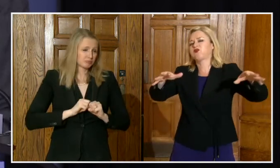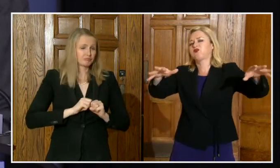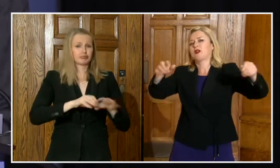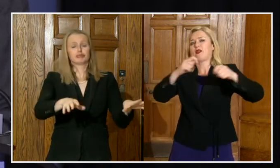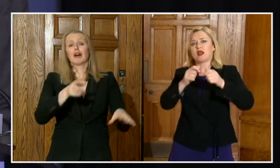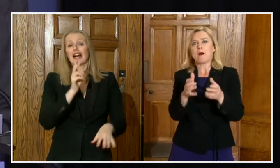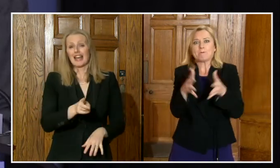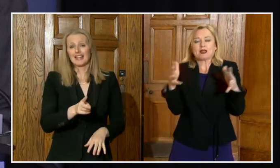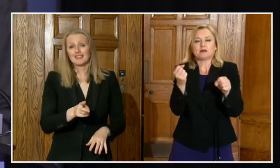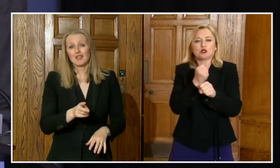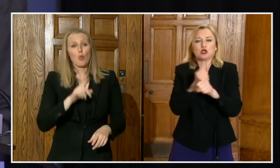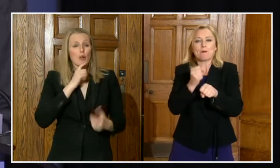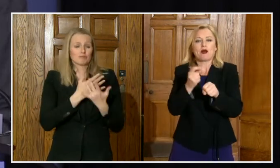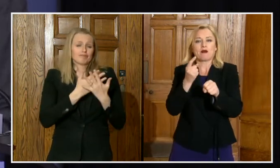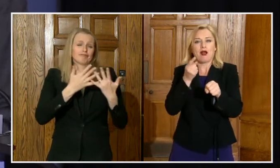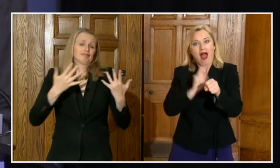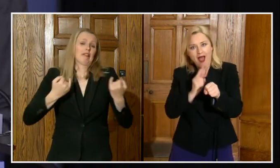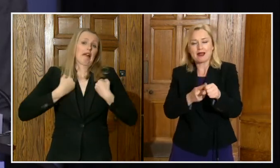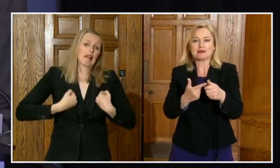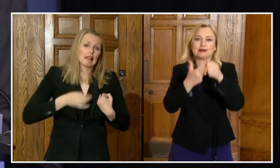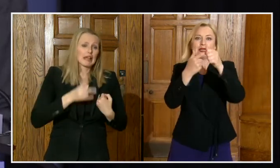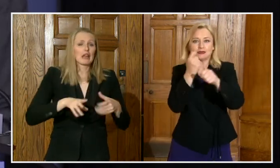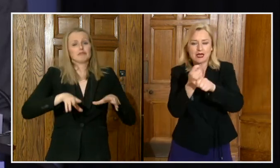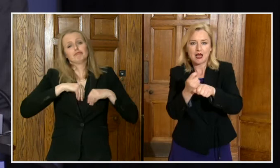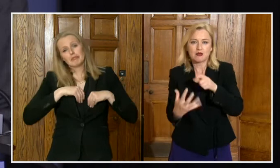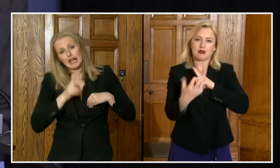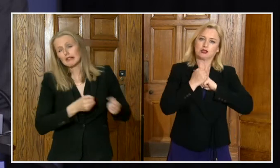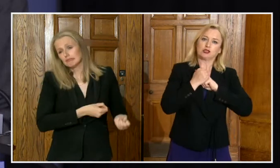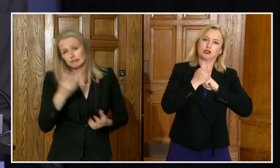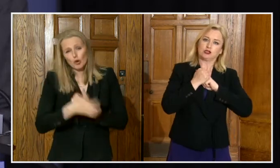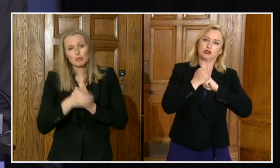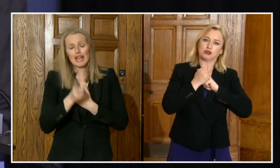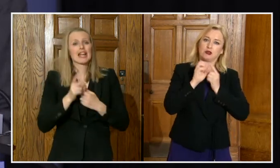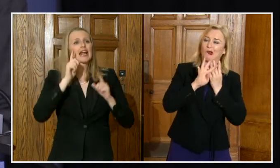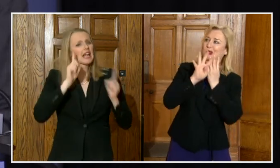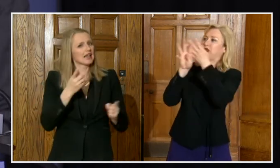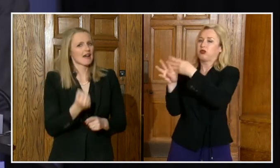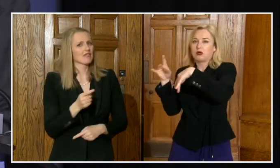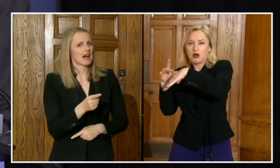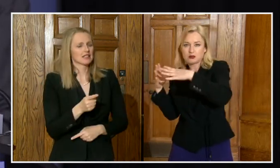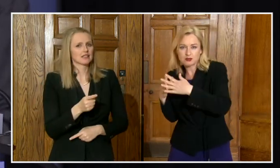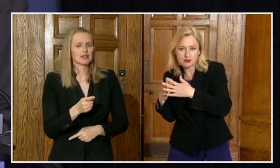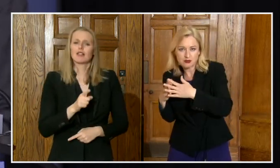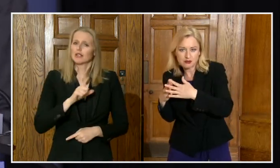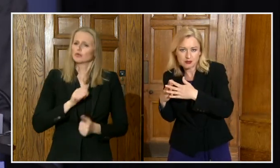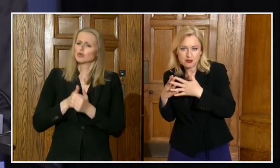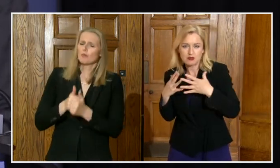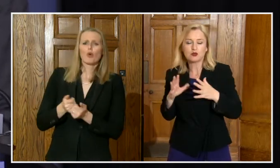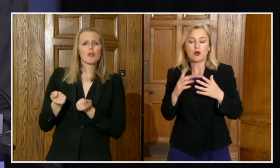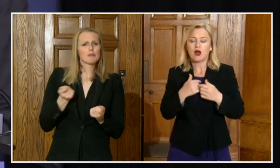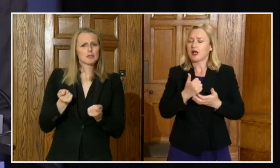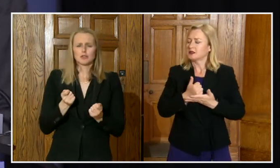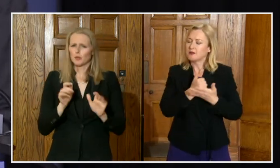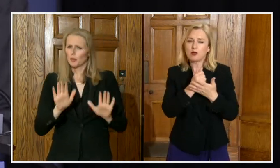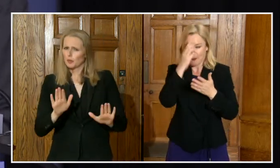becoming infected and significant numbers being admitted to hospital. So that's why I absolutely support the Minister's contention